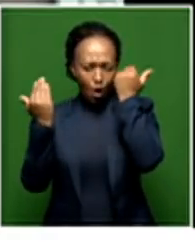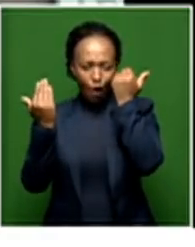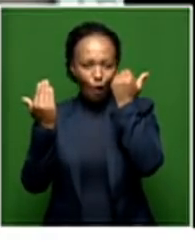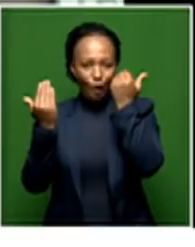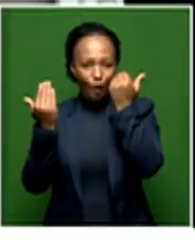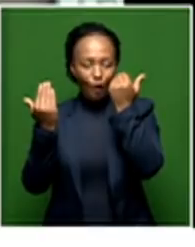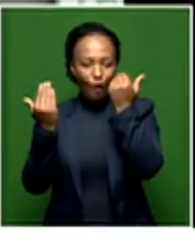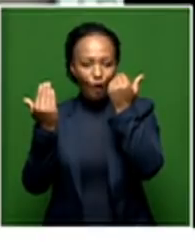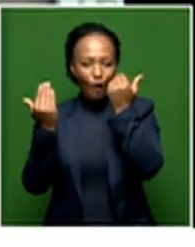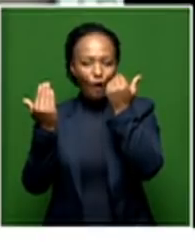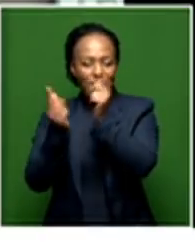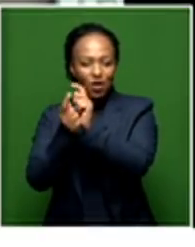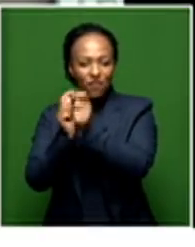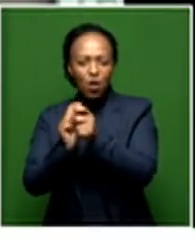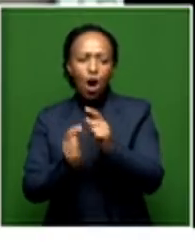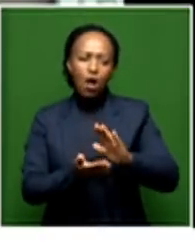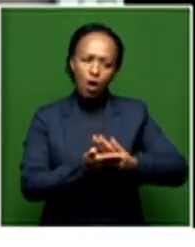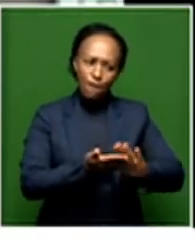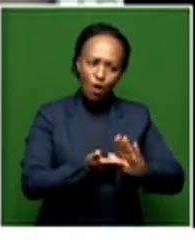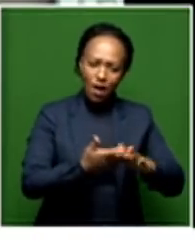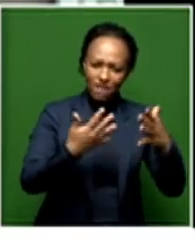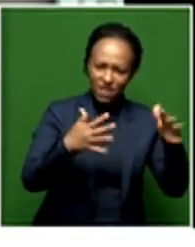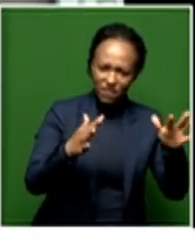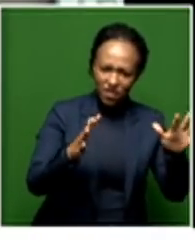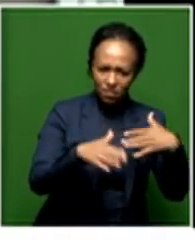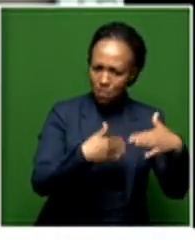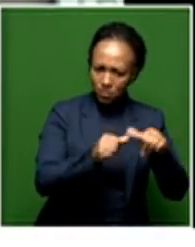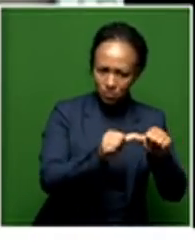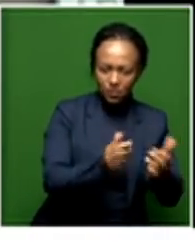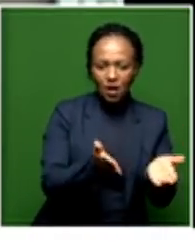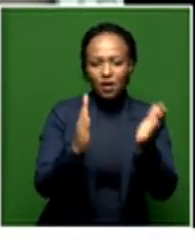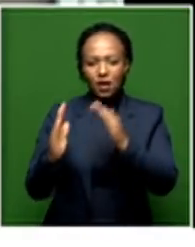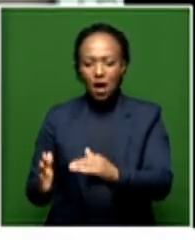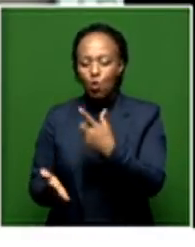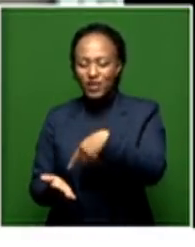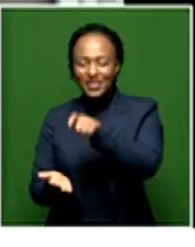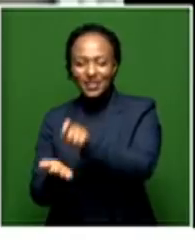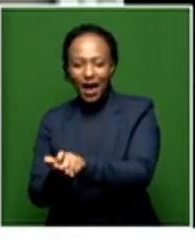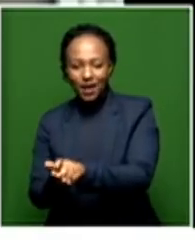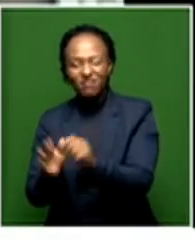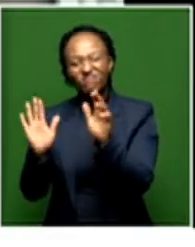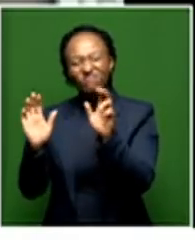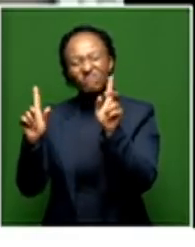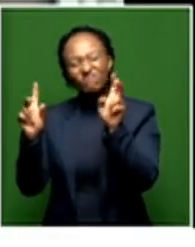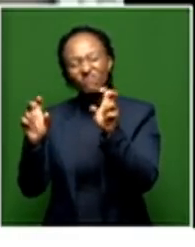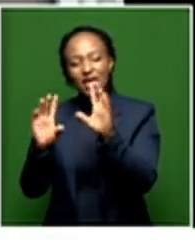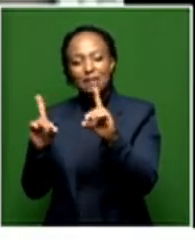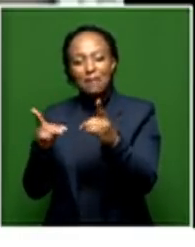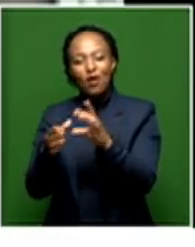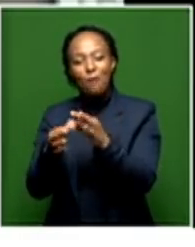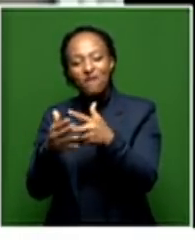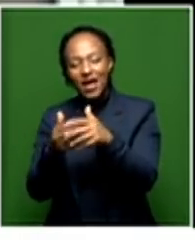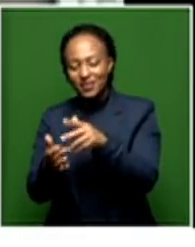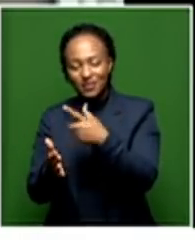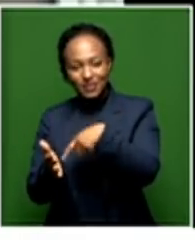know that we went through lobola negotiations and we did that, and now we are going to sign, they say. And then when they